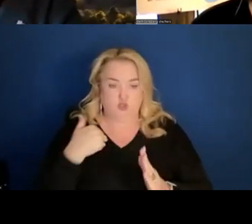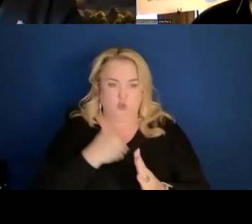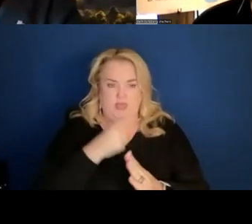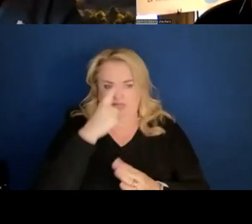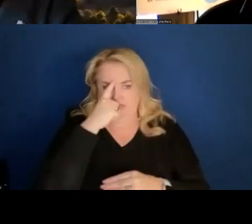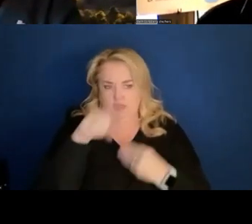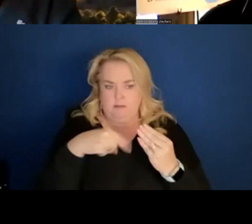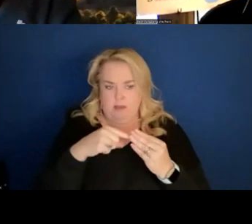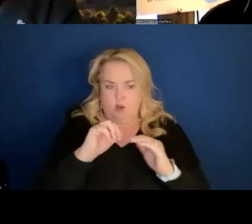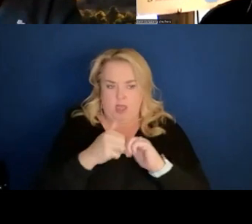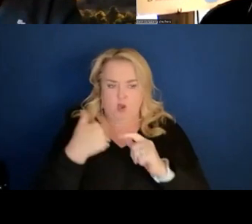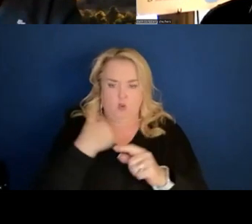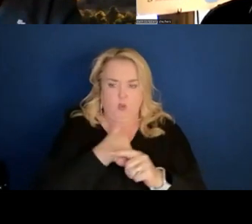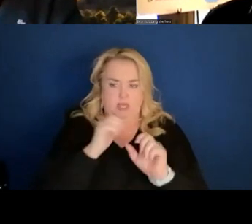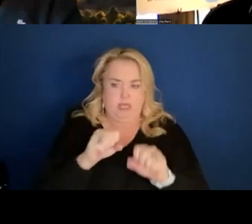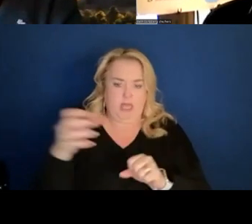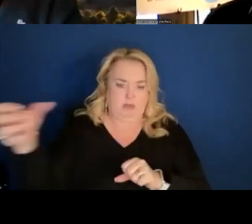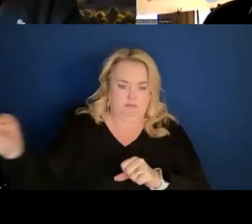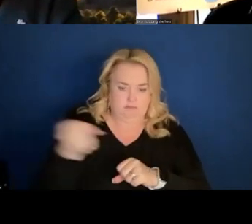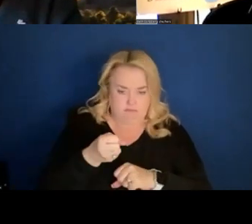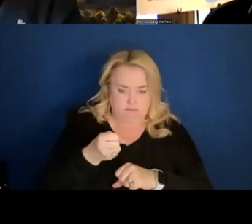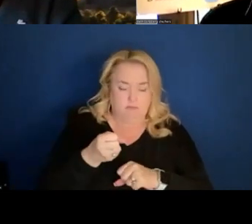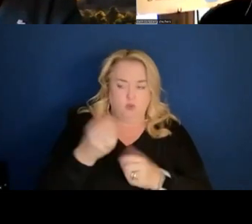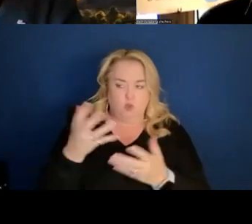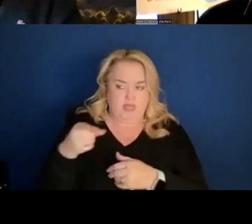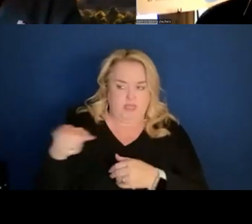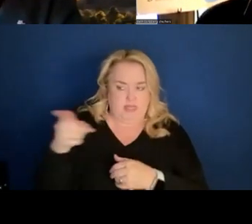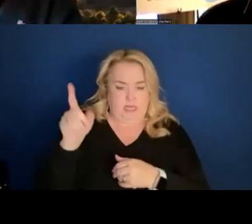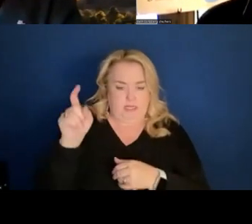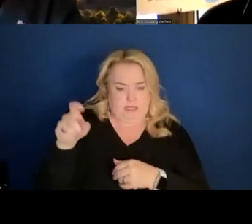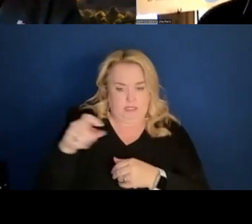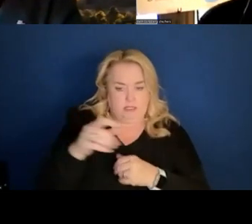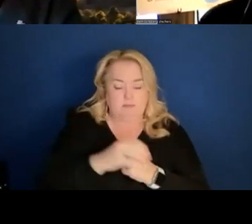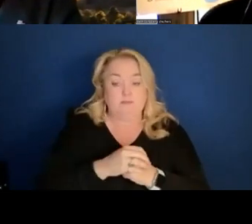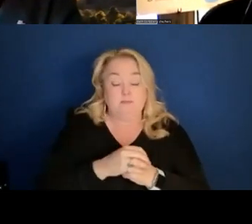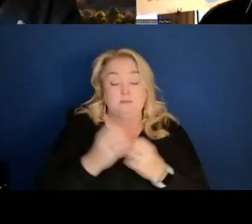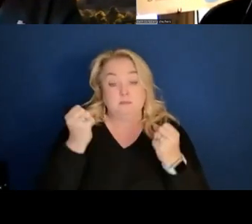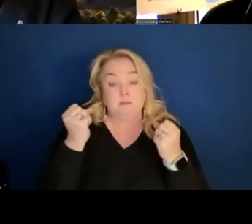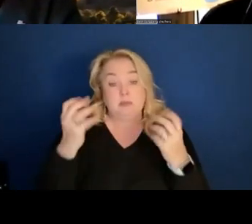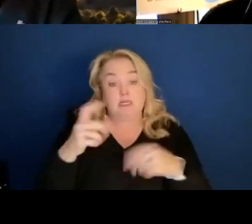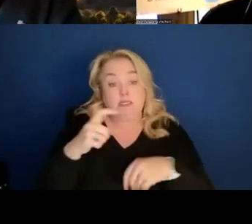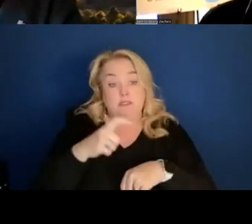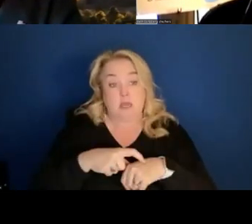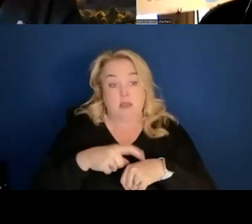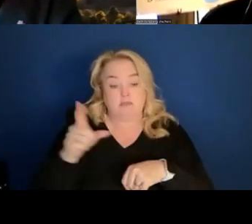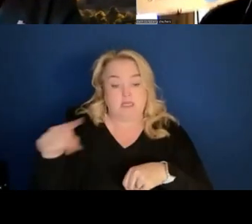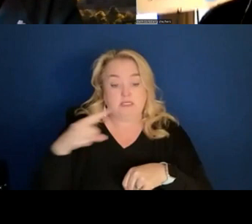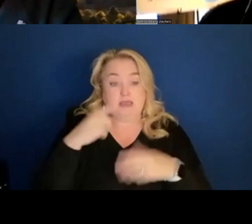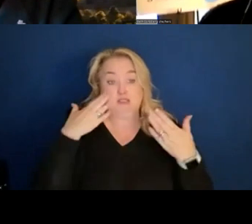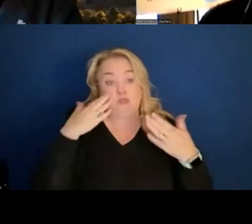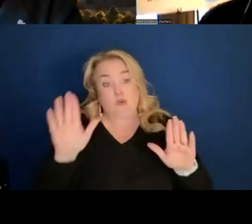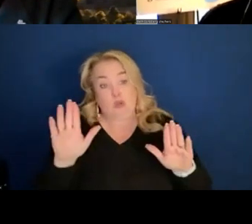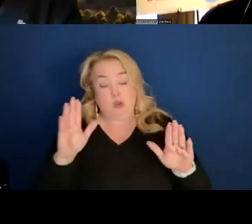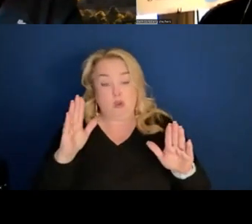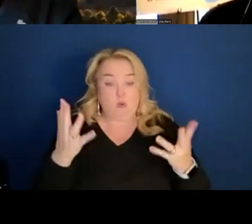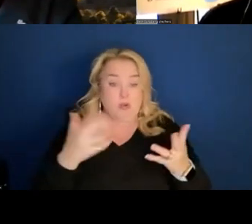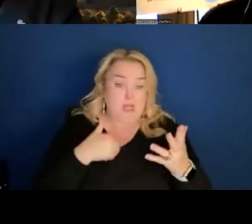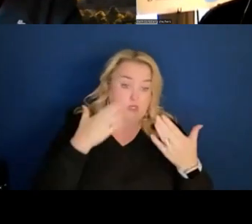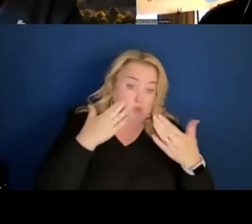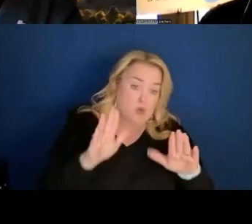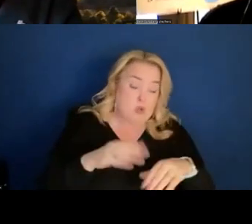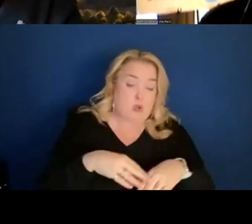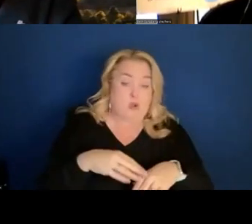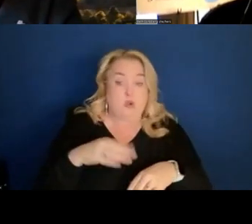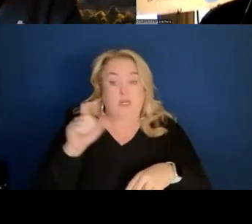we bring them in? What do caregivers need? Many times they say they don't know what they don't know. They